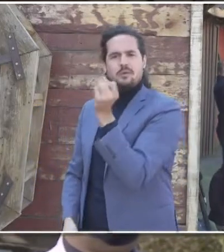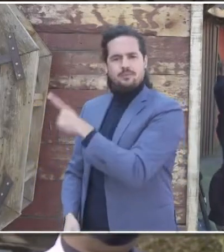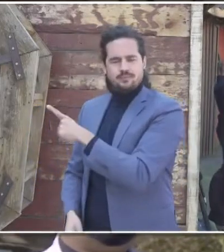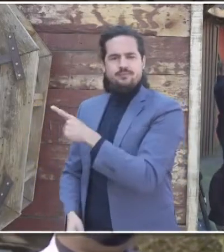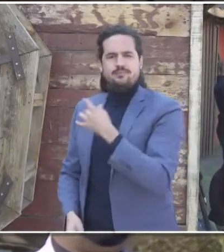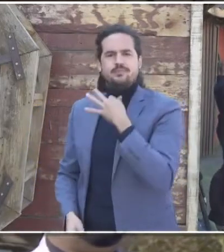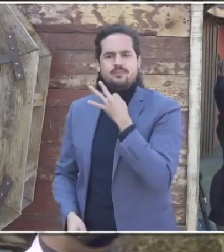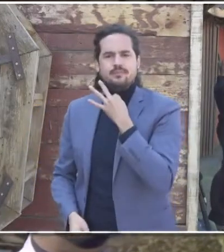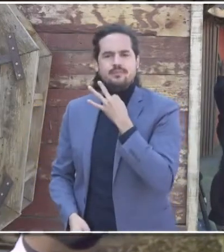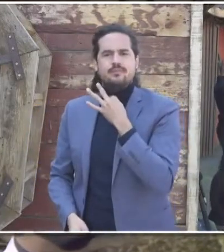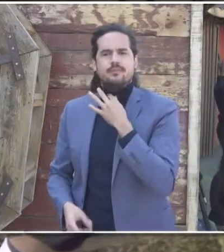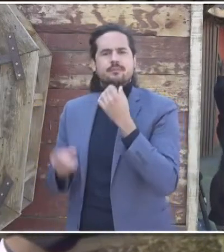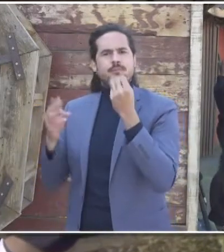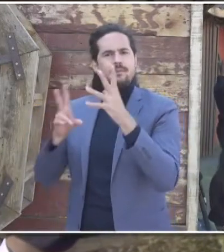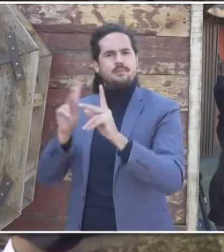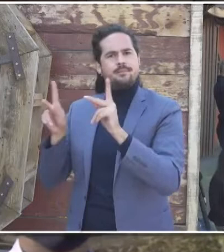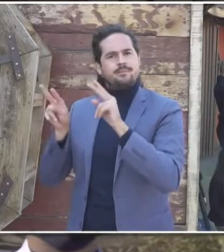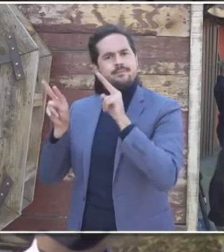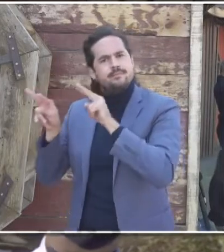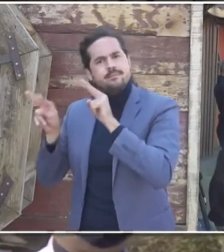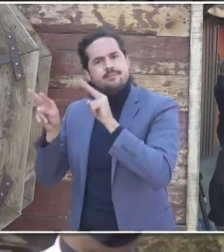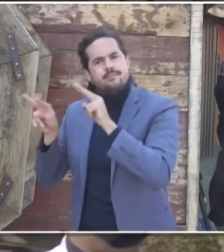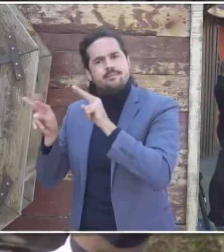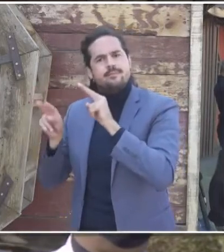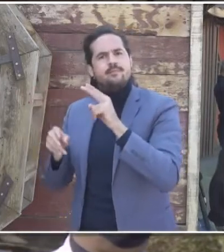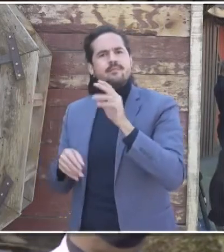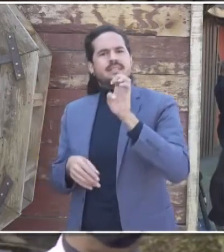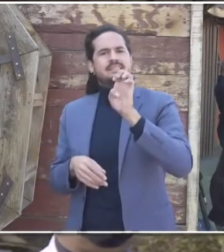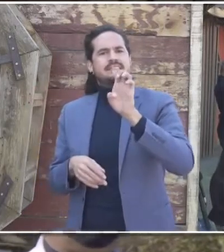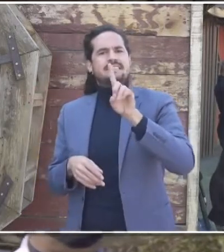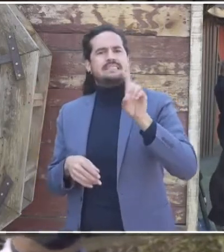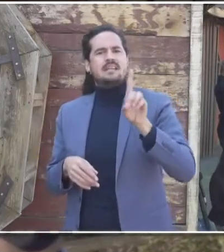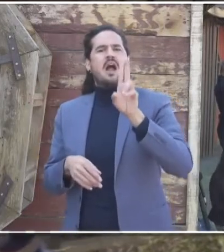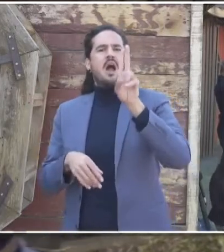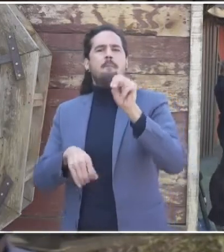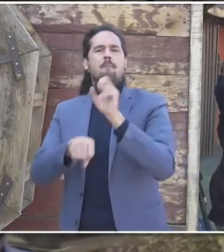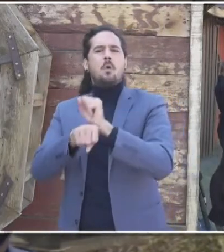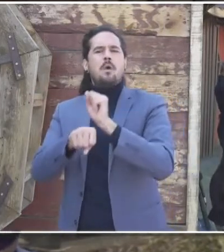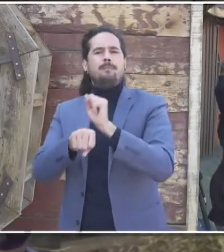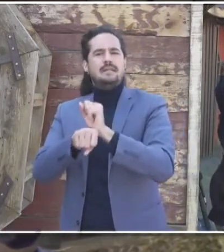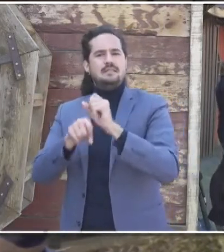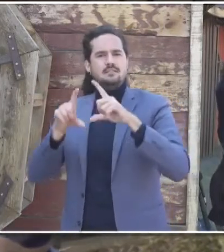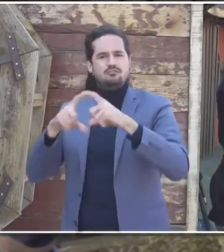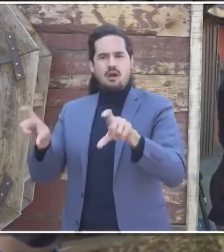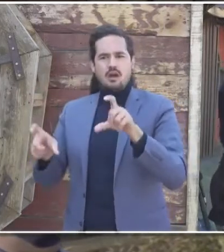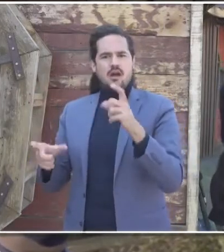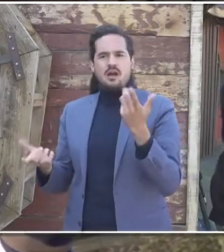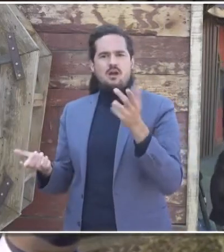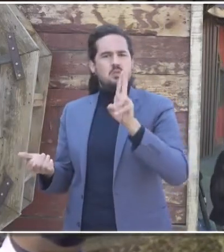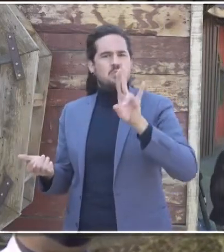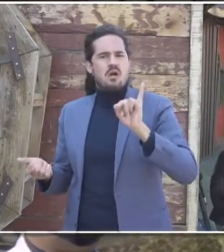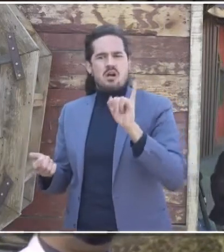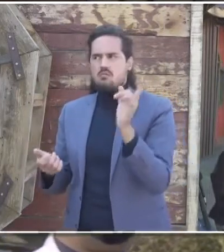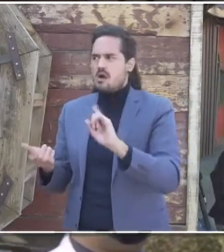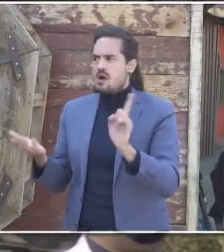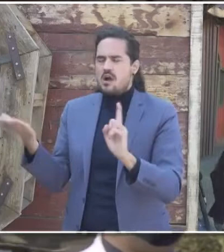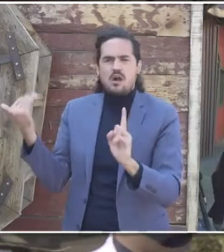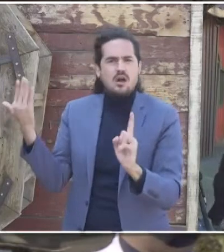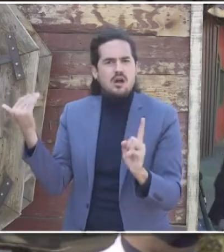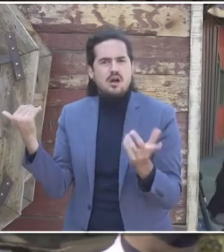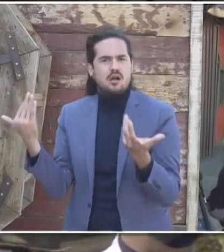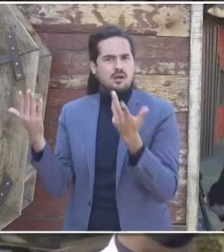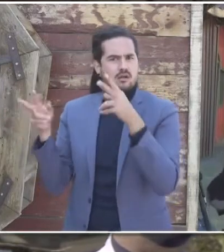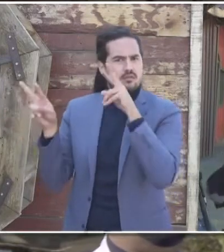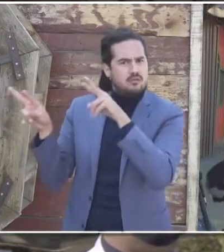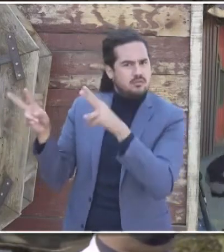from EDD in Fresno County. What kind of hope can you give them? If I can be so indulgent, this is a large